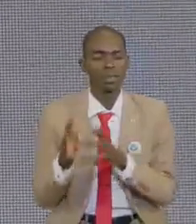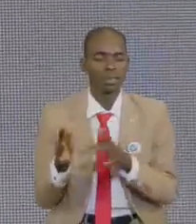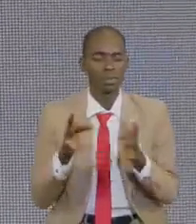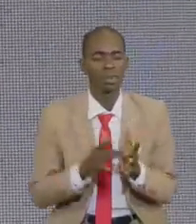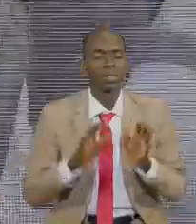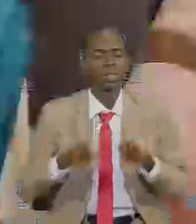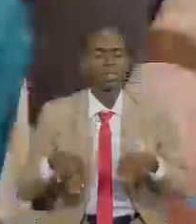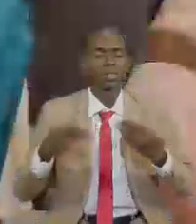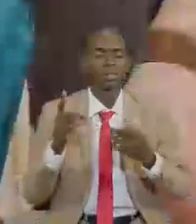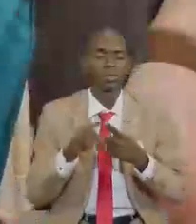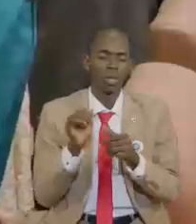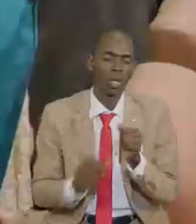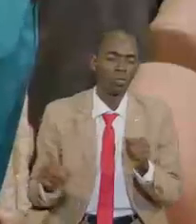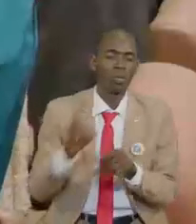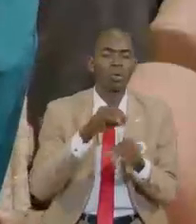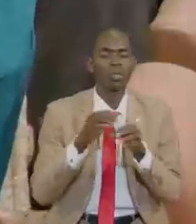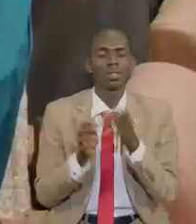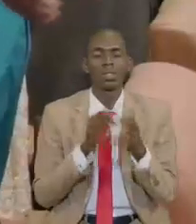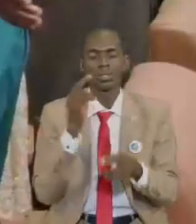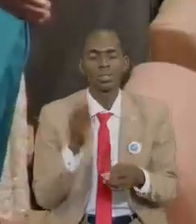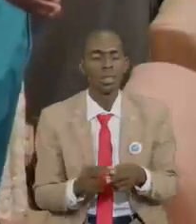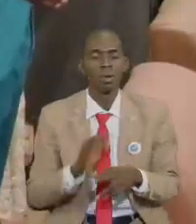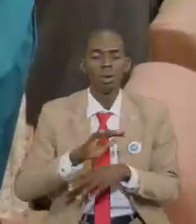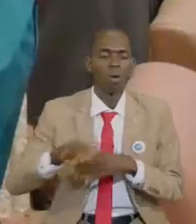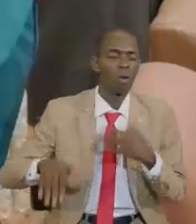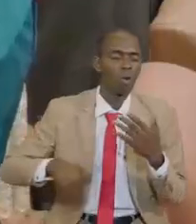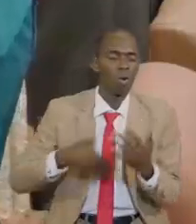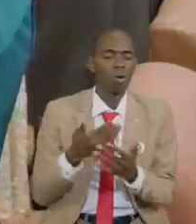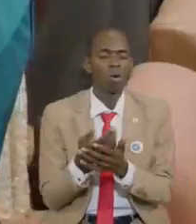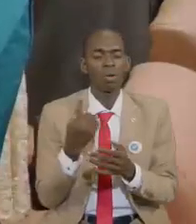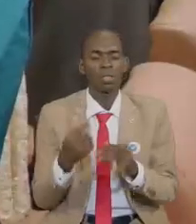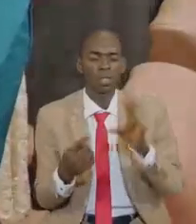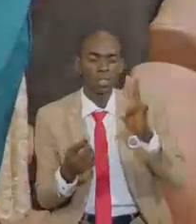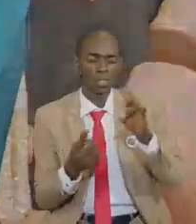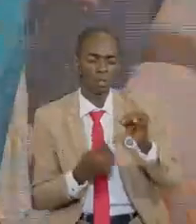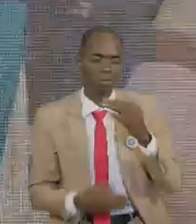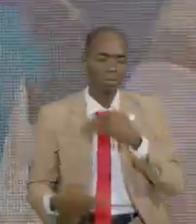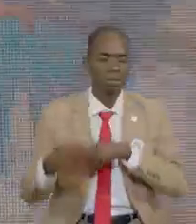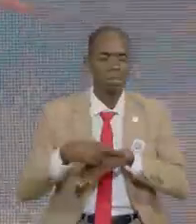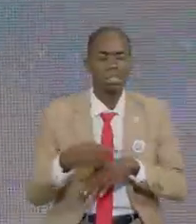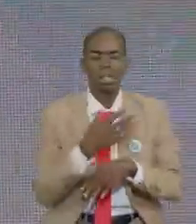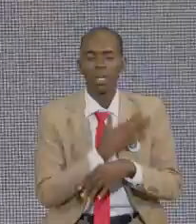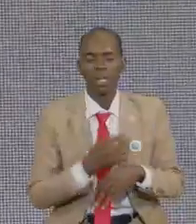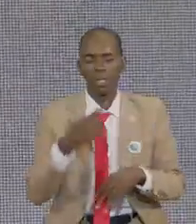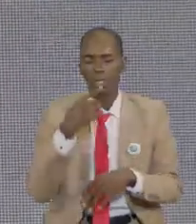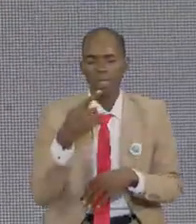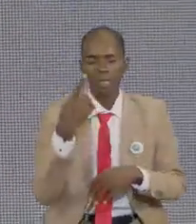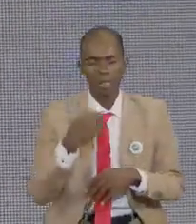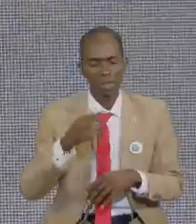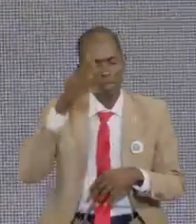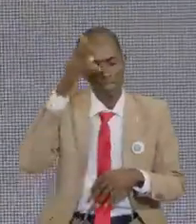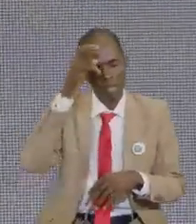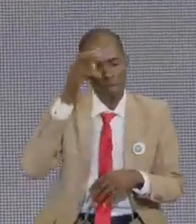grant everyone. All the 70 returned and they said the demons, the devils